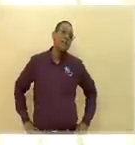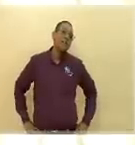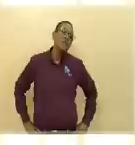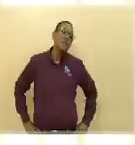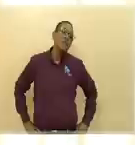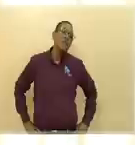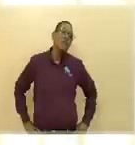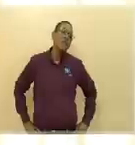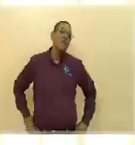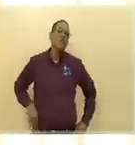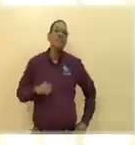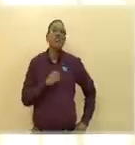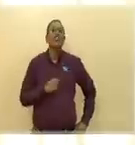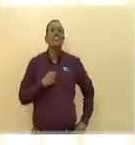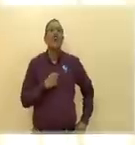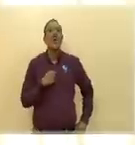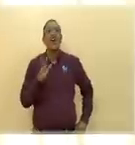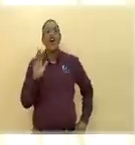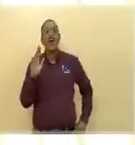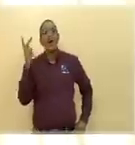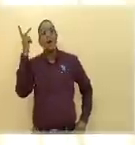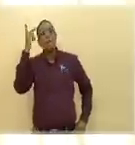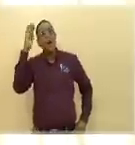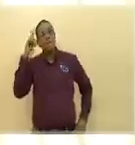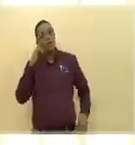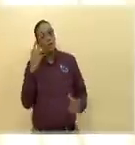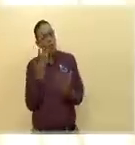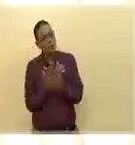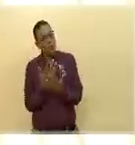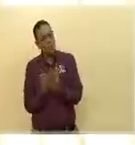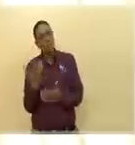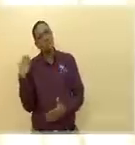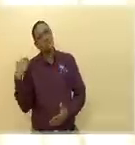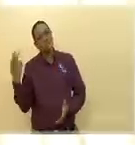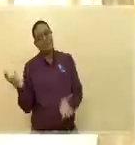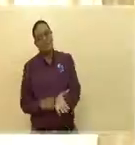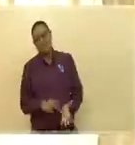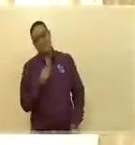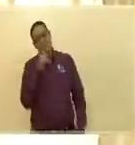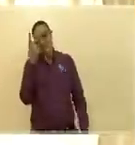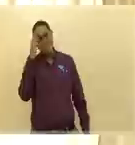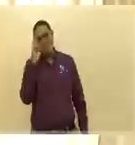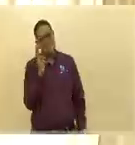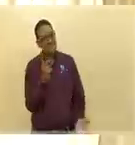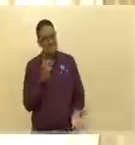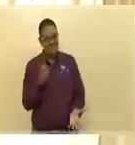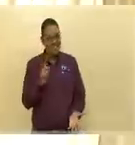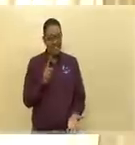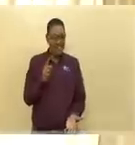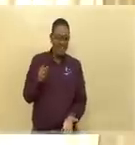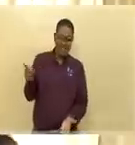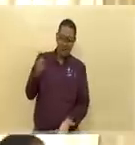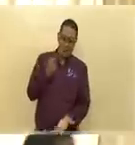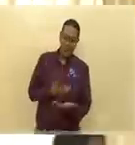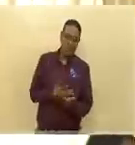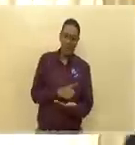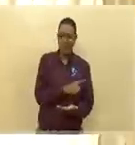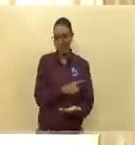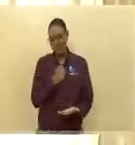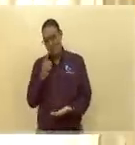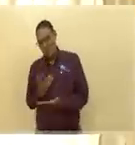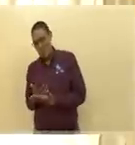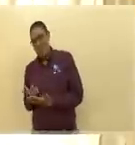I beg your pardon. Thank you, PS. So the Prime Minister will witness PS's signature. And of course, we invite the head